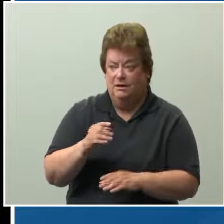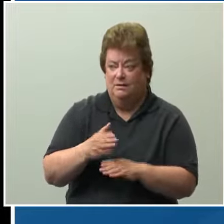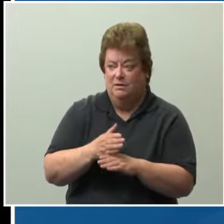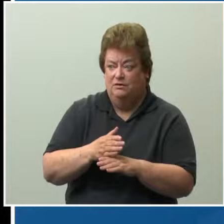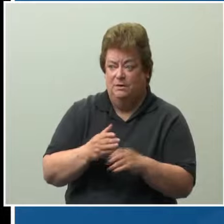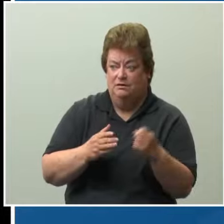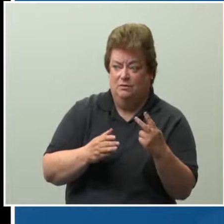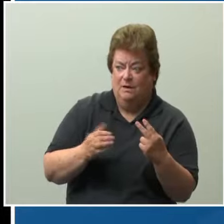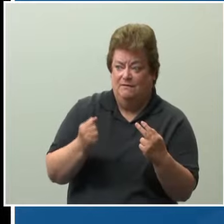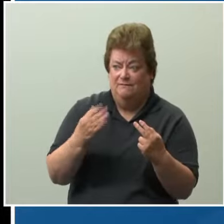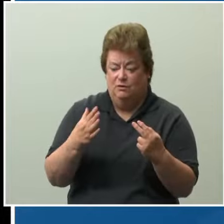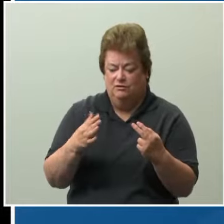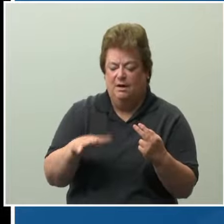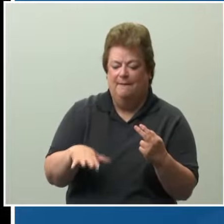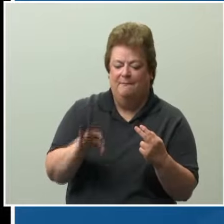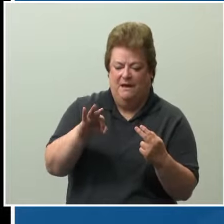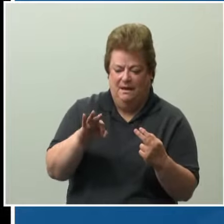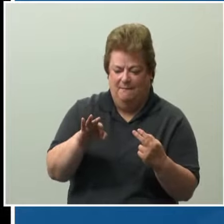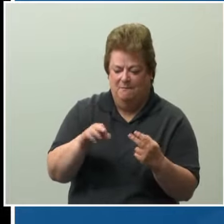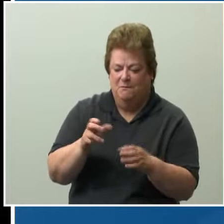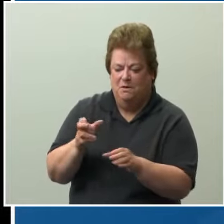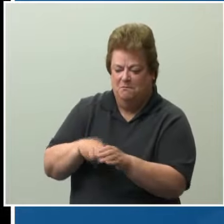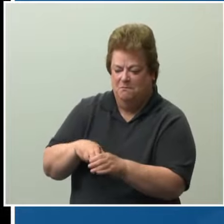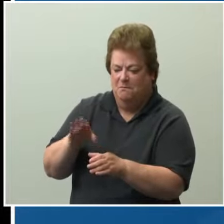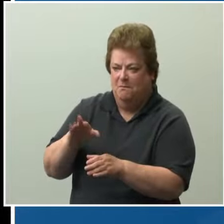12th and 14th Streets.